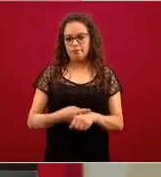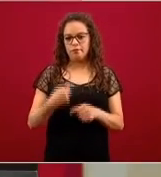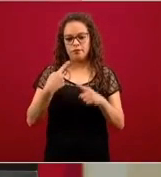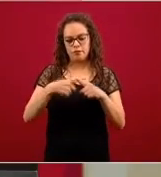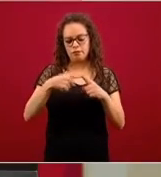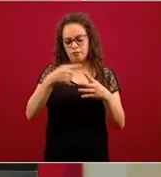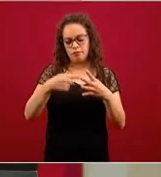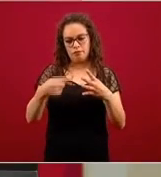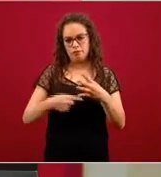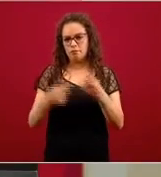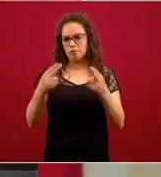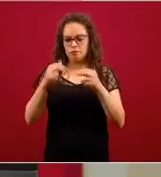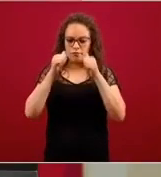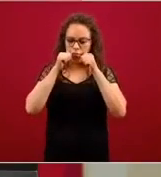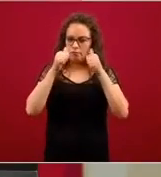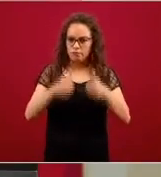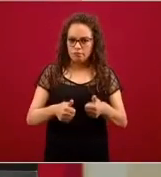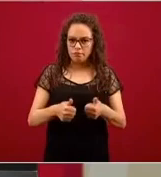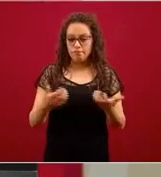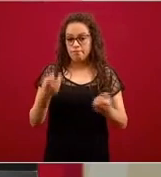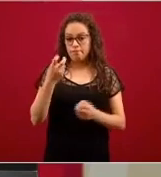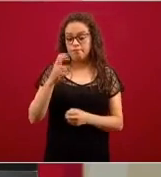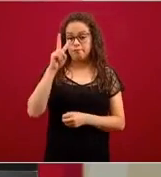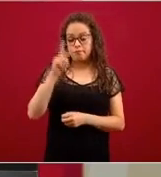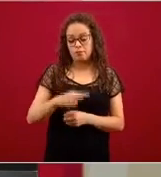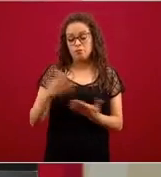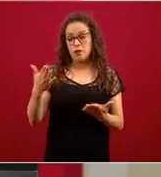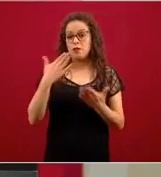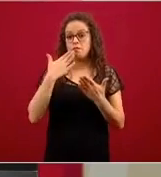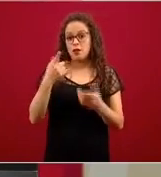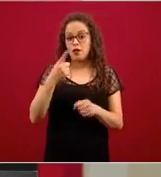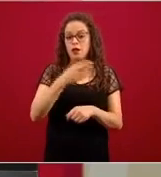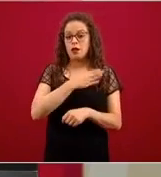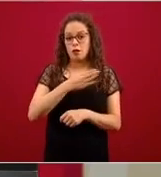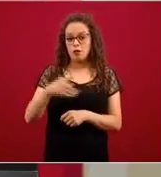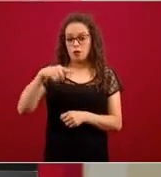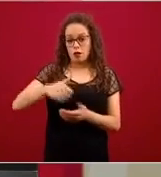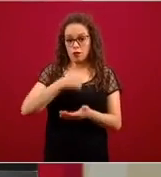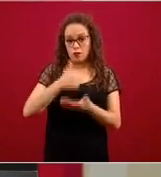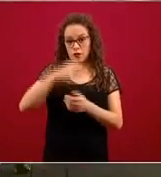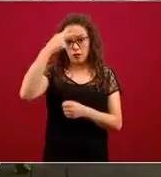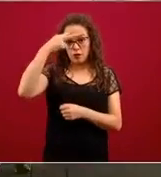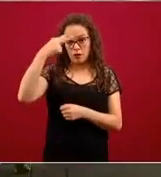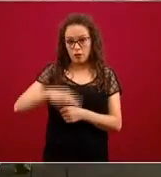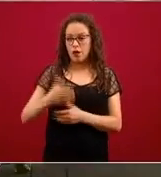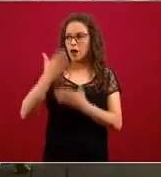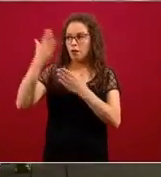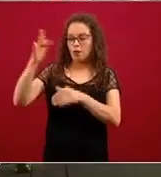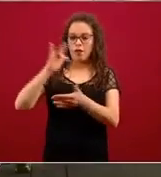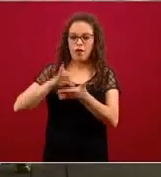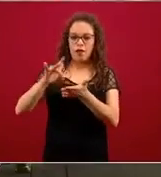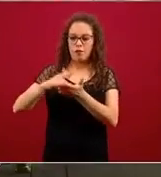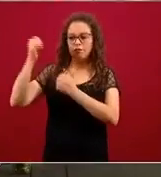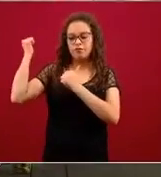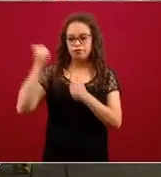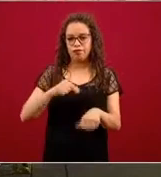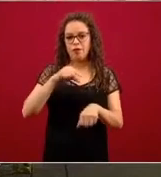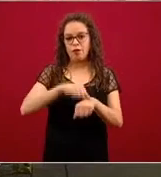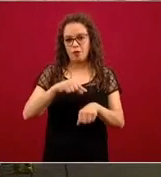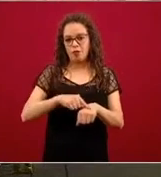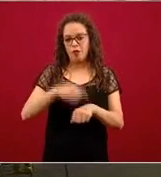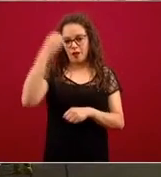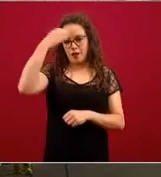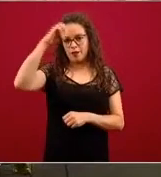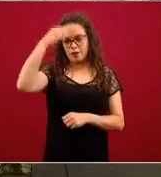That's their specialty. These are these doctors' specialties. So we think that's really wonderful that Mexico City made that decision